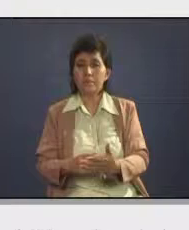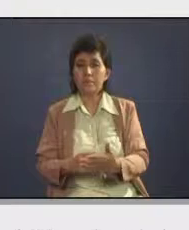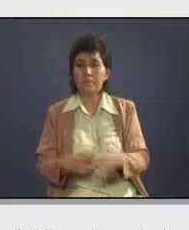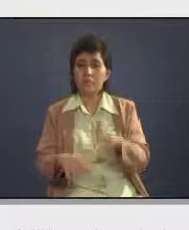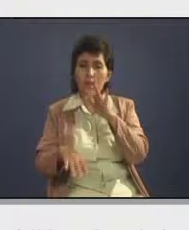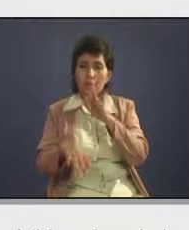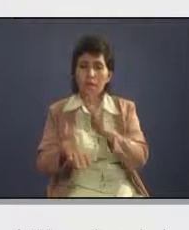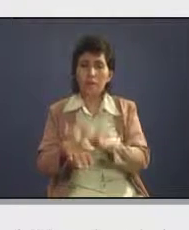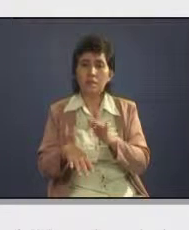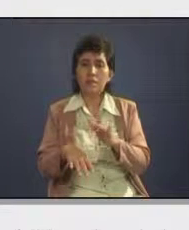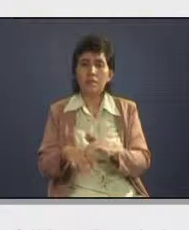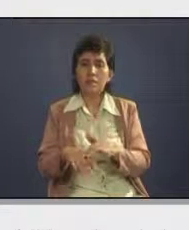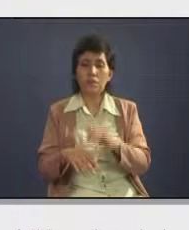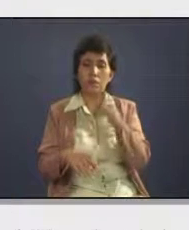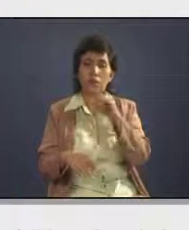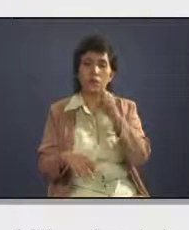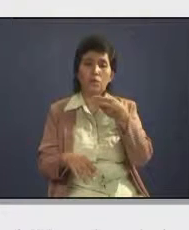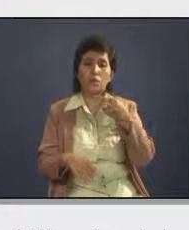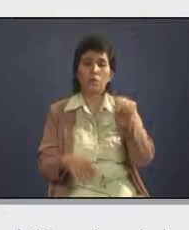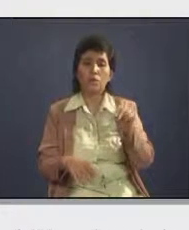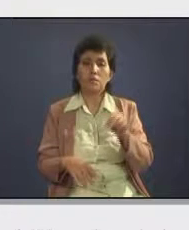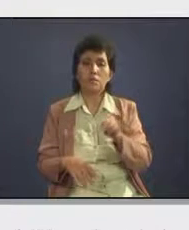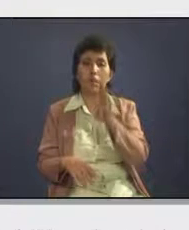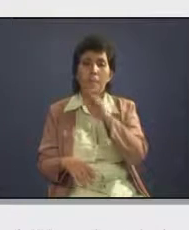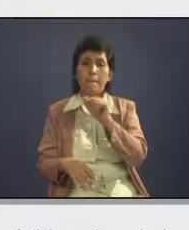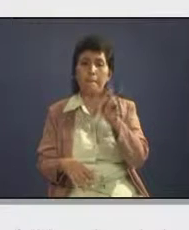attachment theory. John Bowlby,